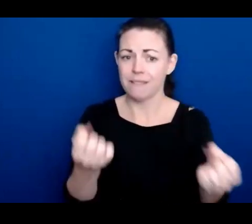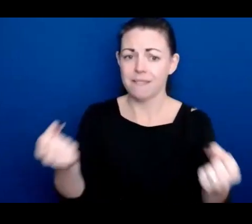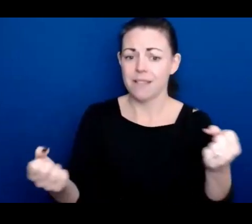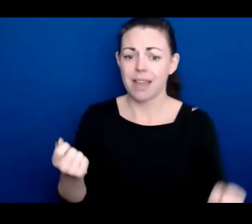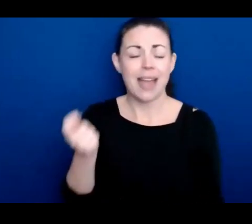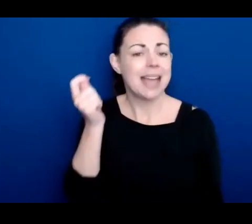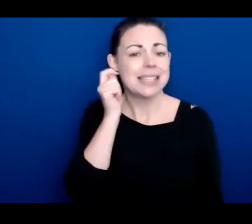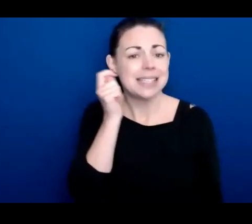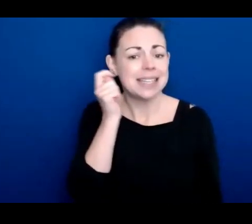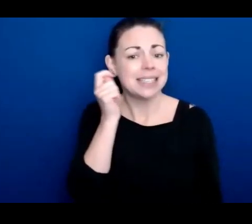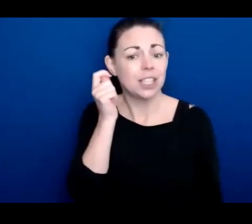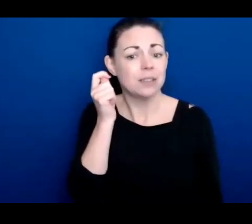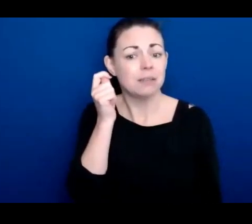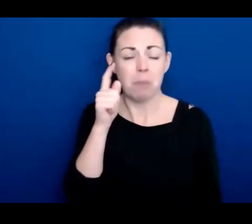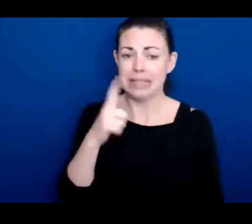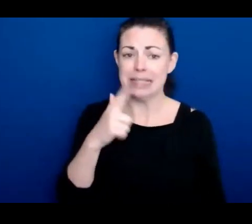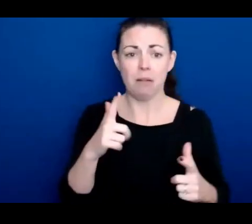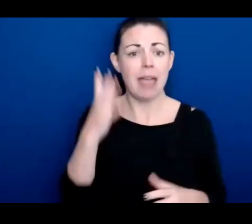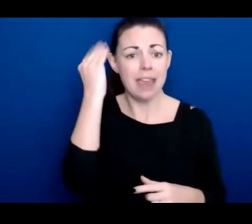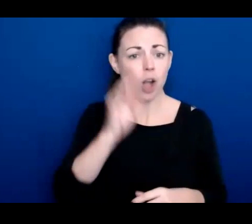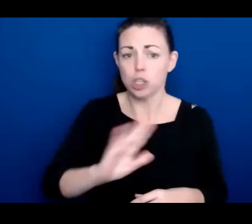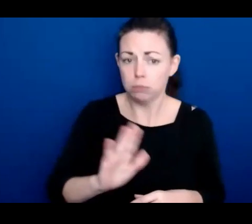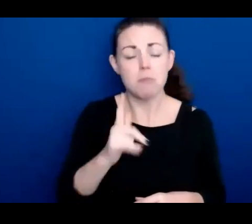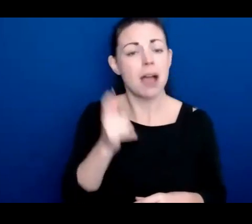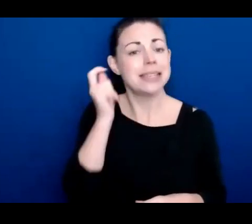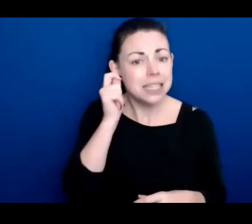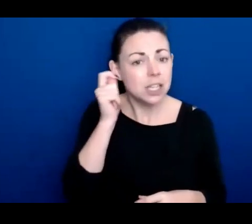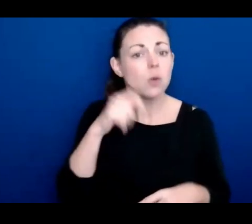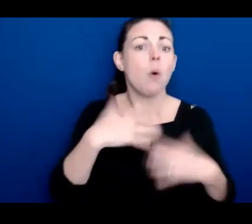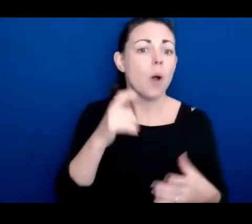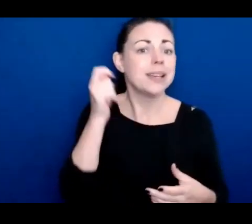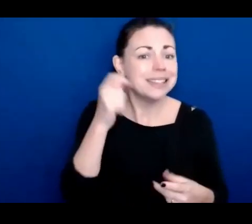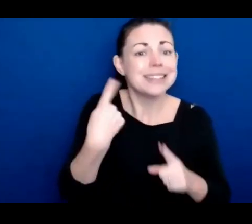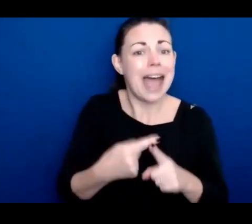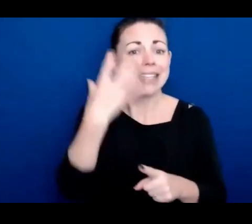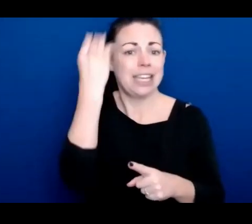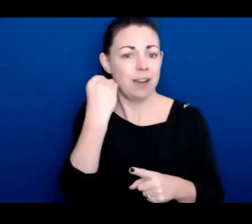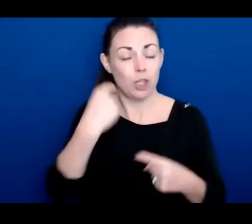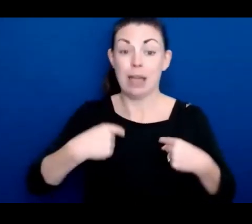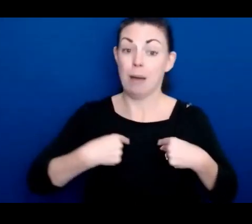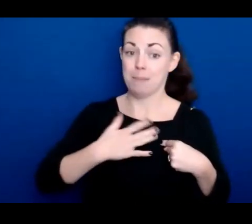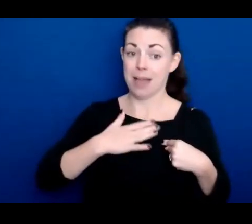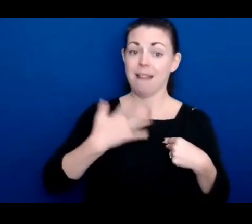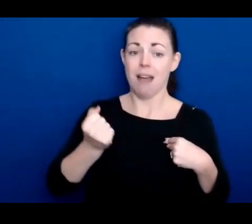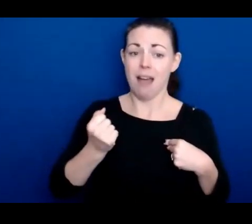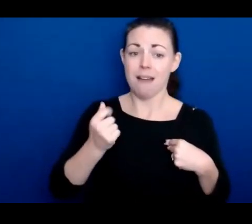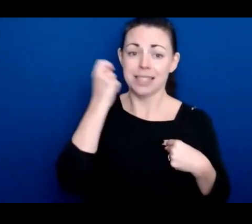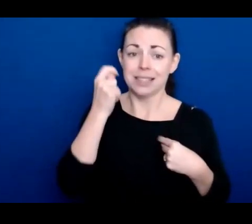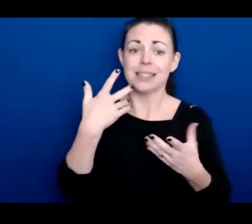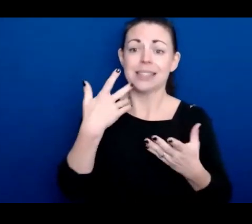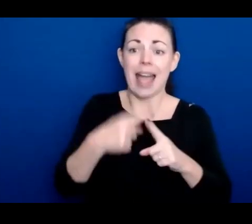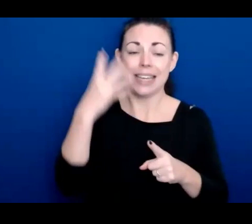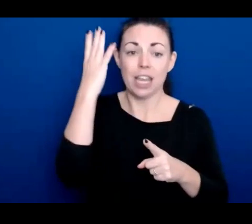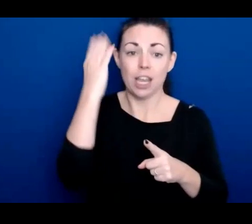tinnitus without having hearing loss, or you can have tinnitus and have hearing loss. I actually have tinnitus as well. So I suffer with the ringing